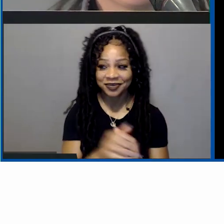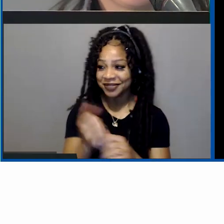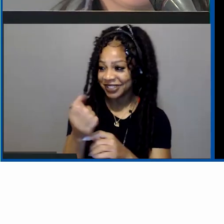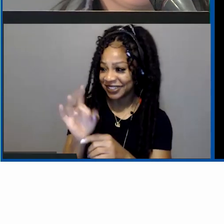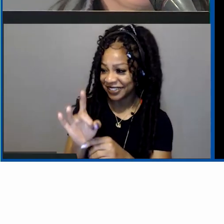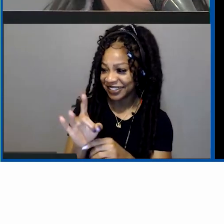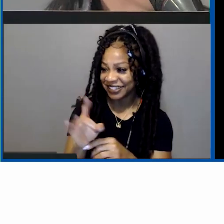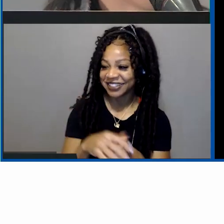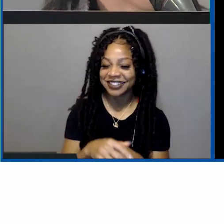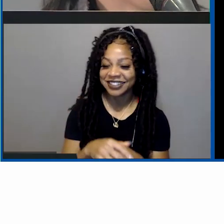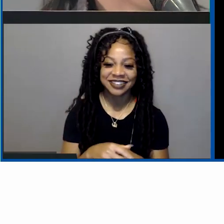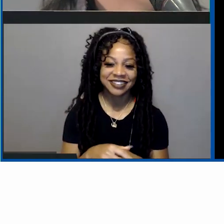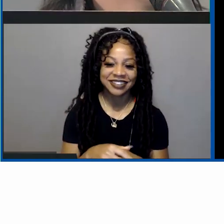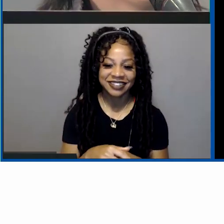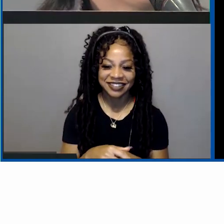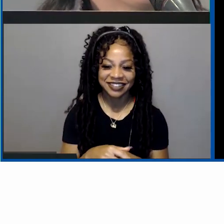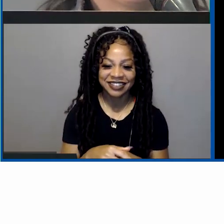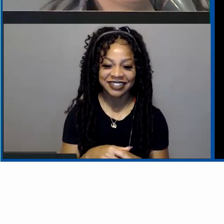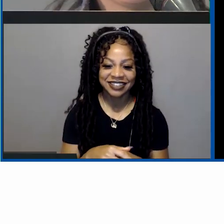18.